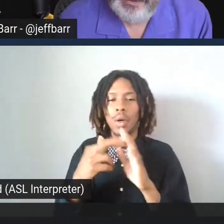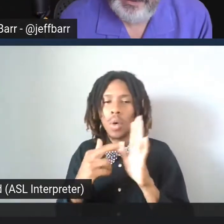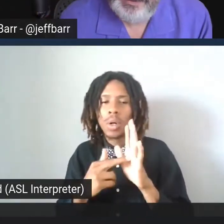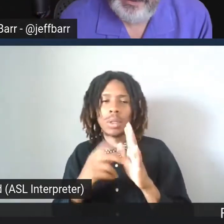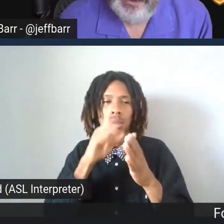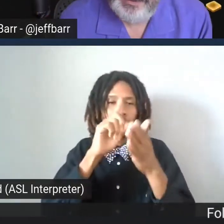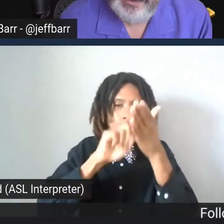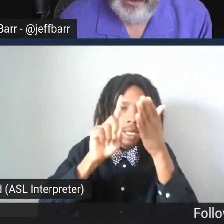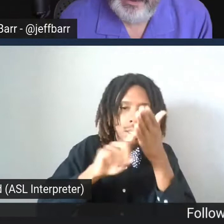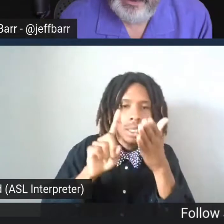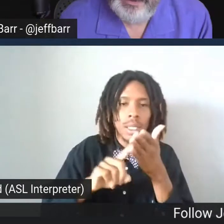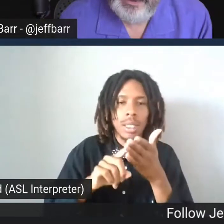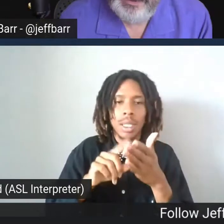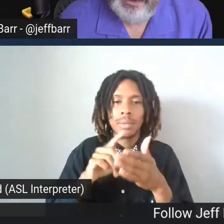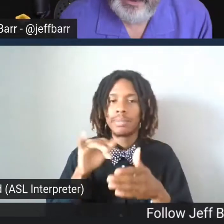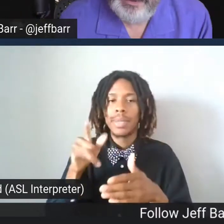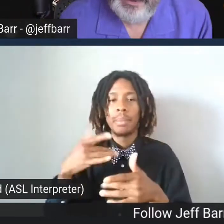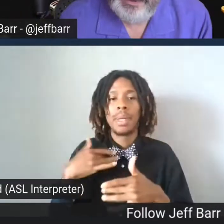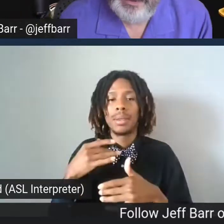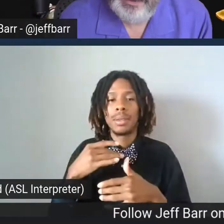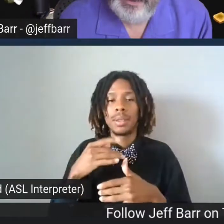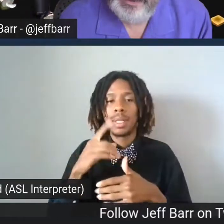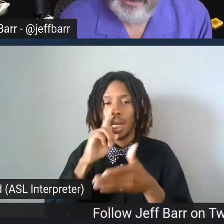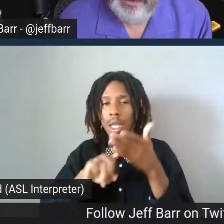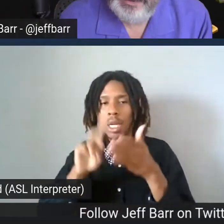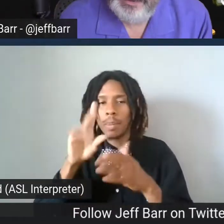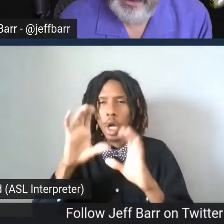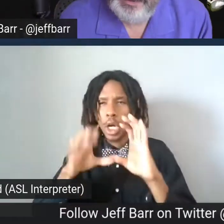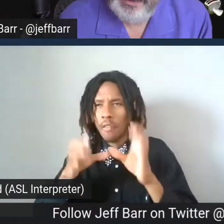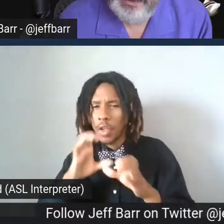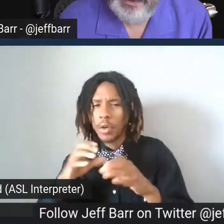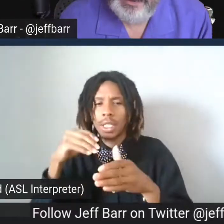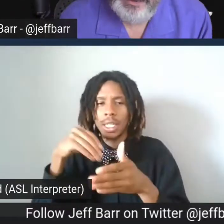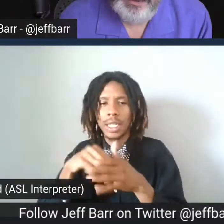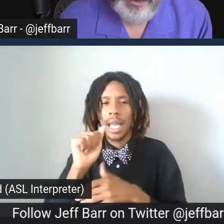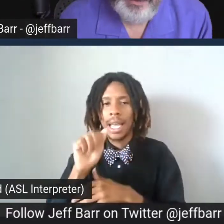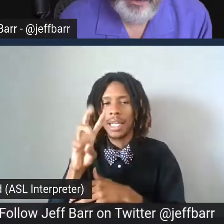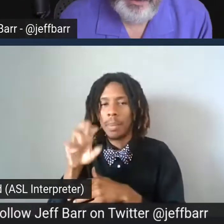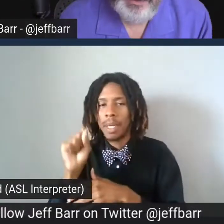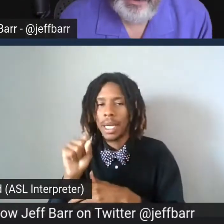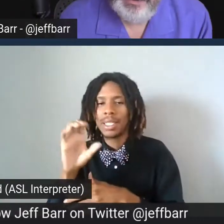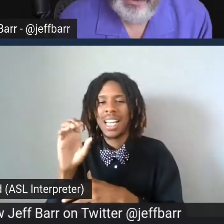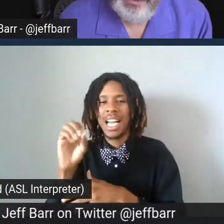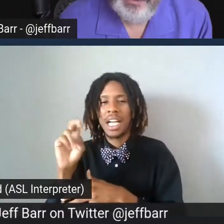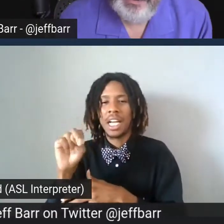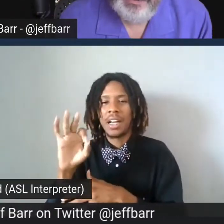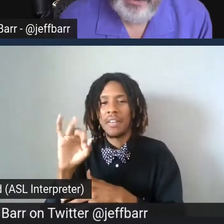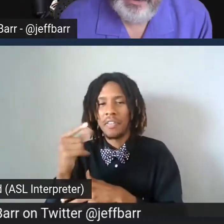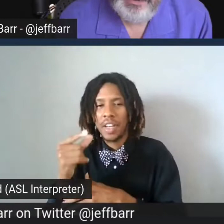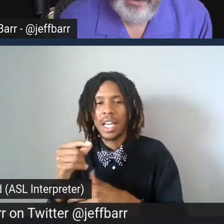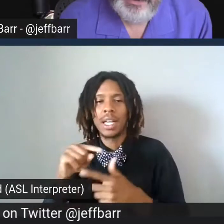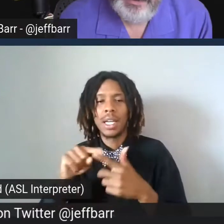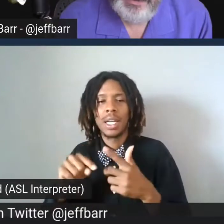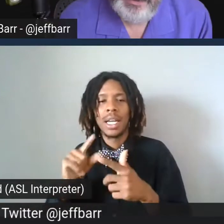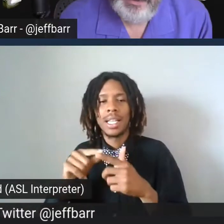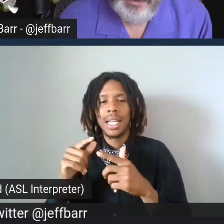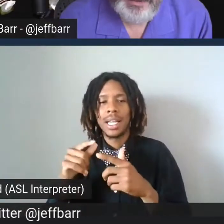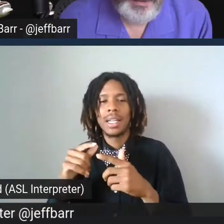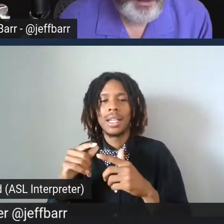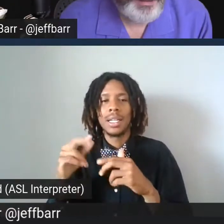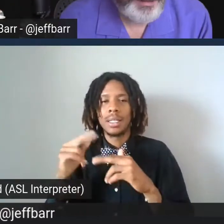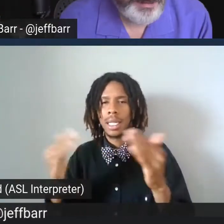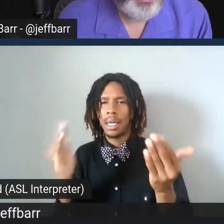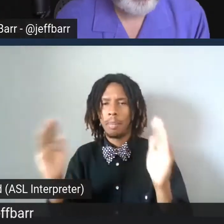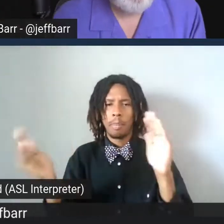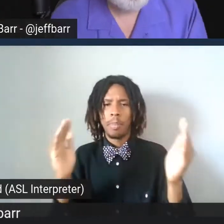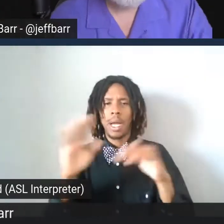by looking up your configuration in AWS config and service quotas, and then build the layer that compares